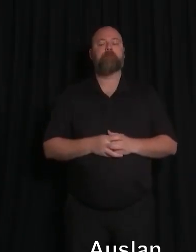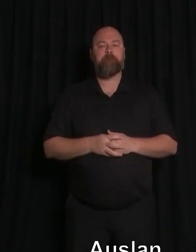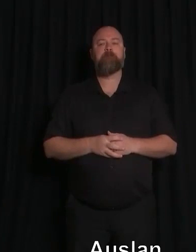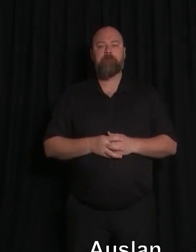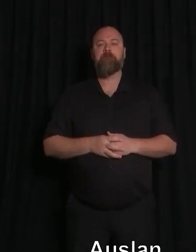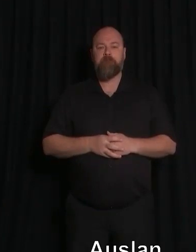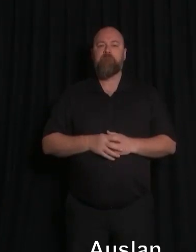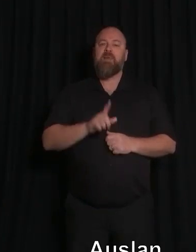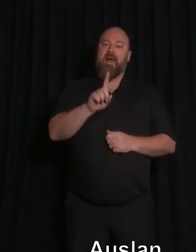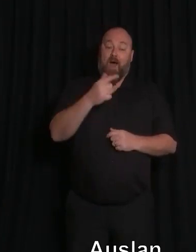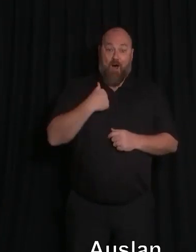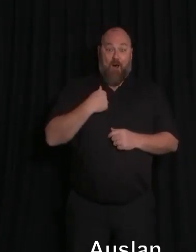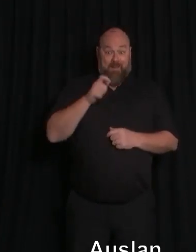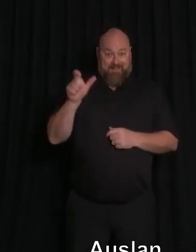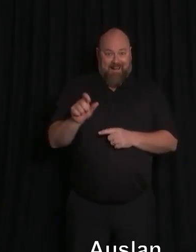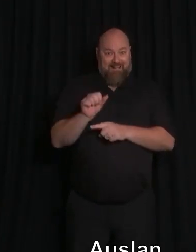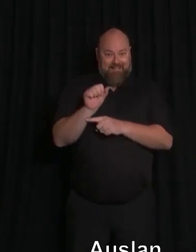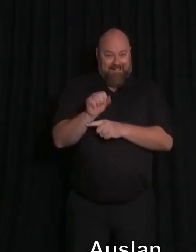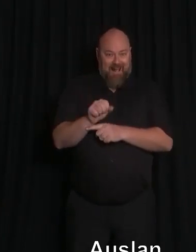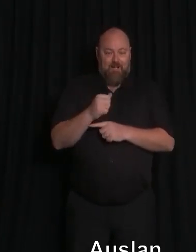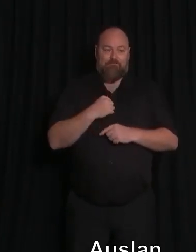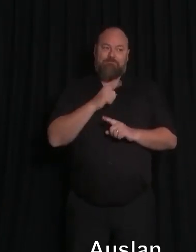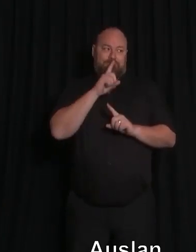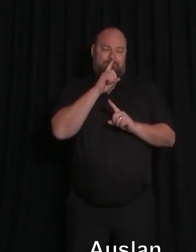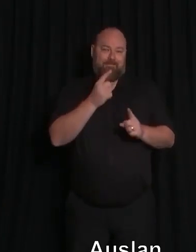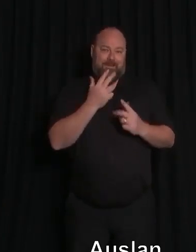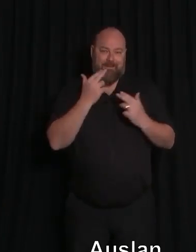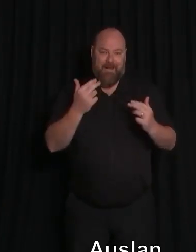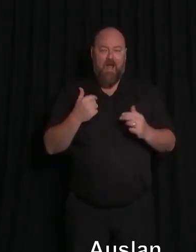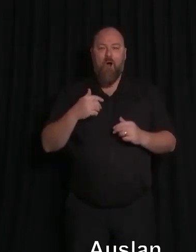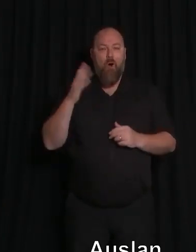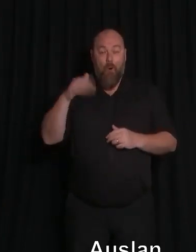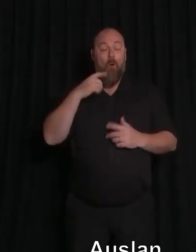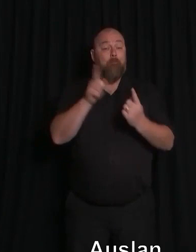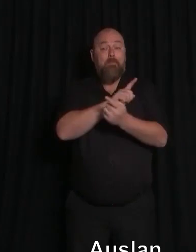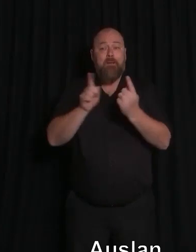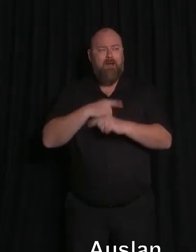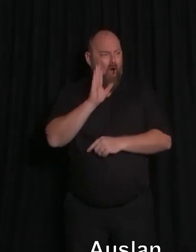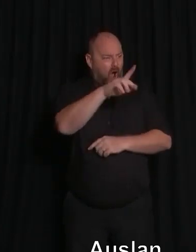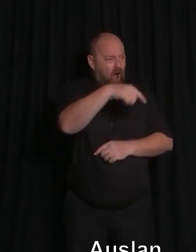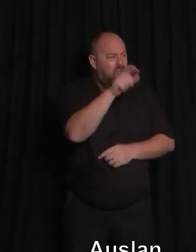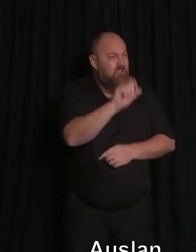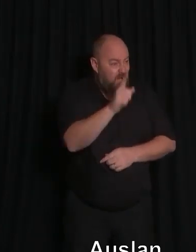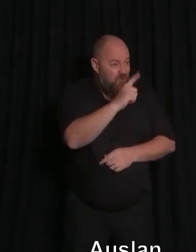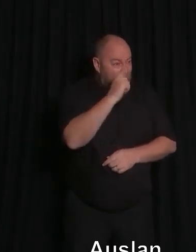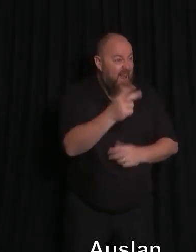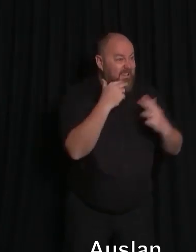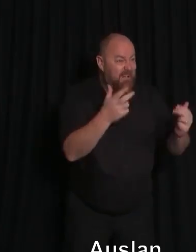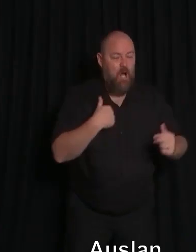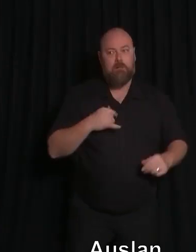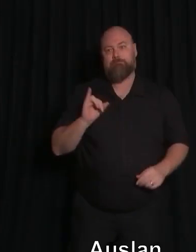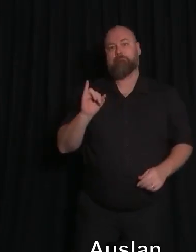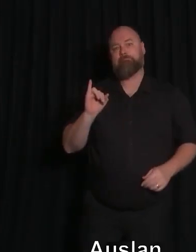cannot sing. As an Italian, I have a big problem. Every posting that I had, they ask, no, you must sing for us, if I have a terrible voice. So on this